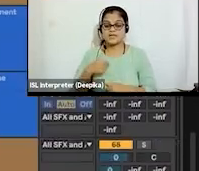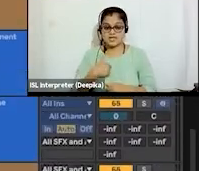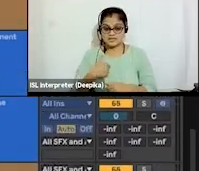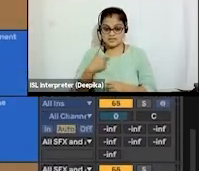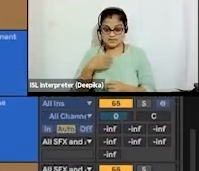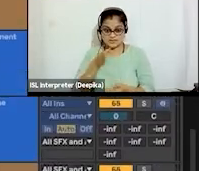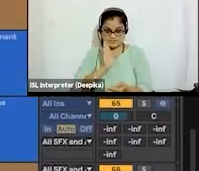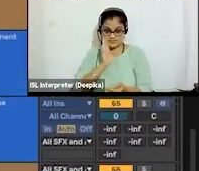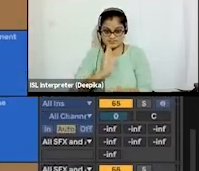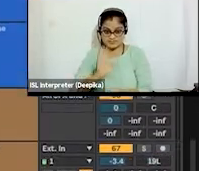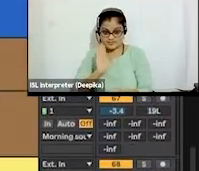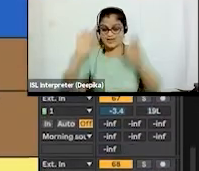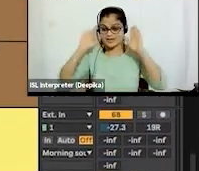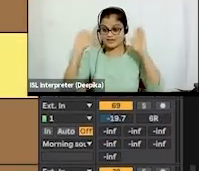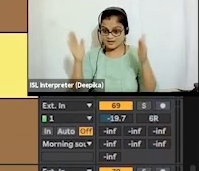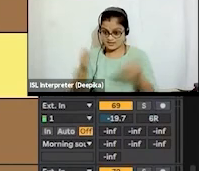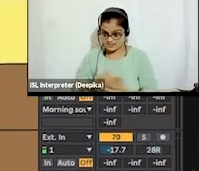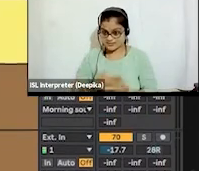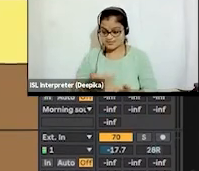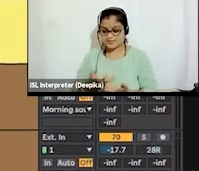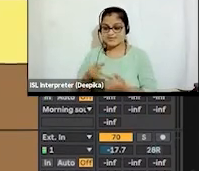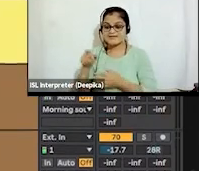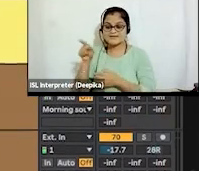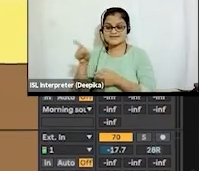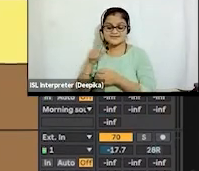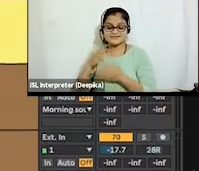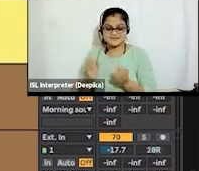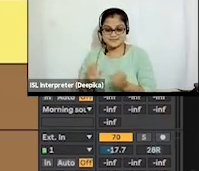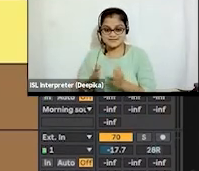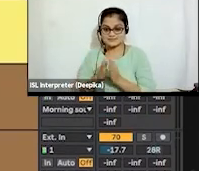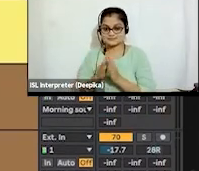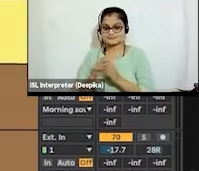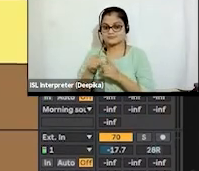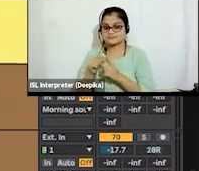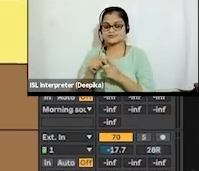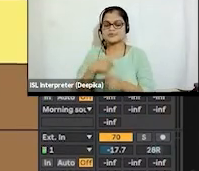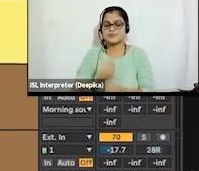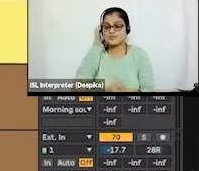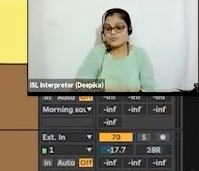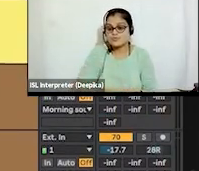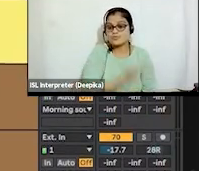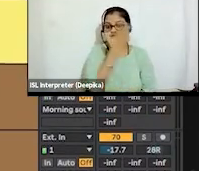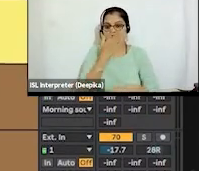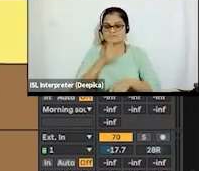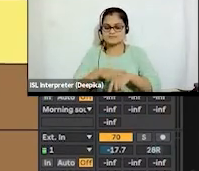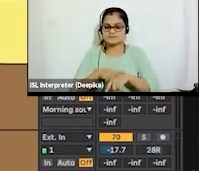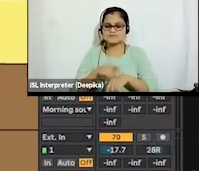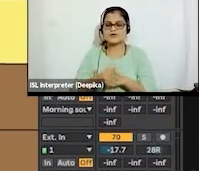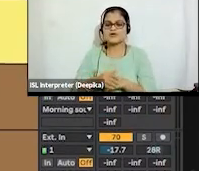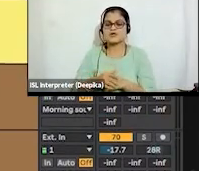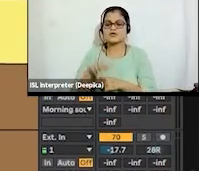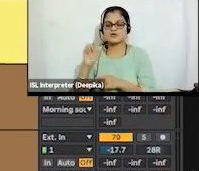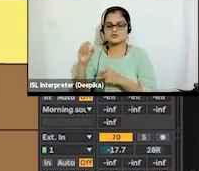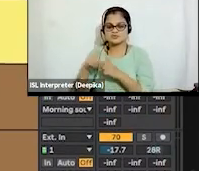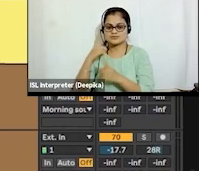with the namaz, which is the prayer. Then I've laid up the morning sounds recorded at Lodi Garden with it. You see that